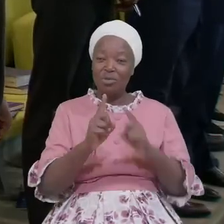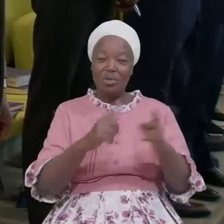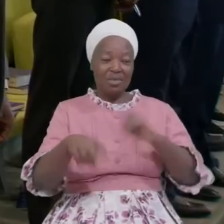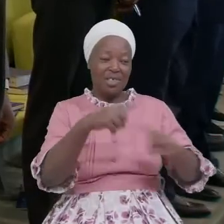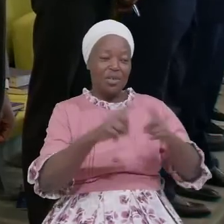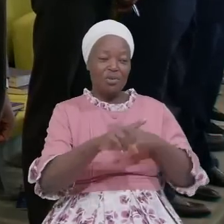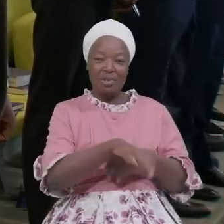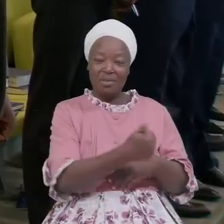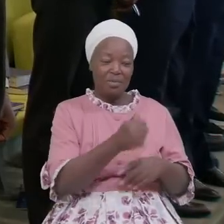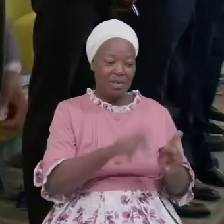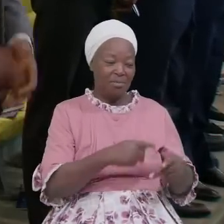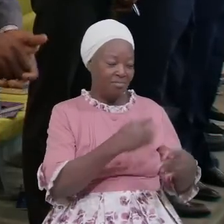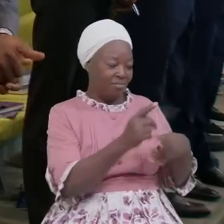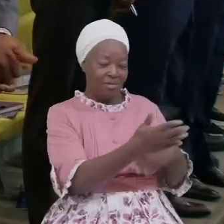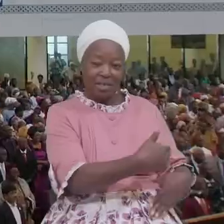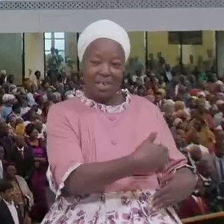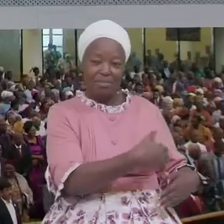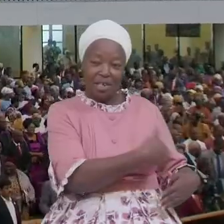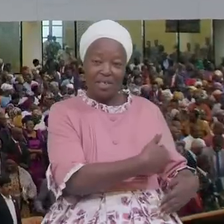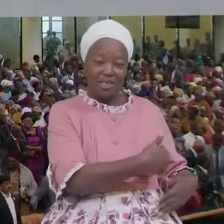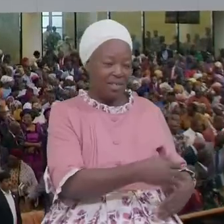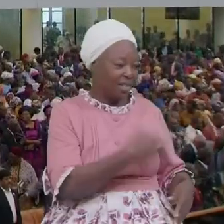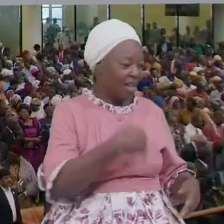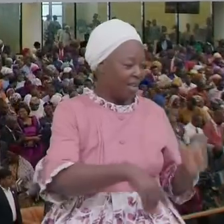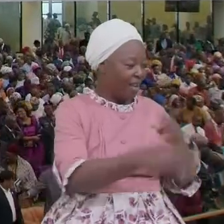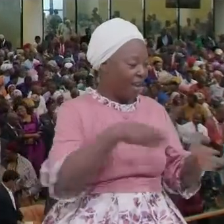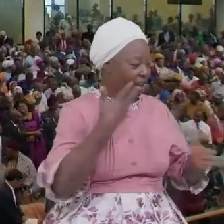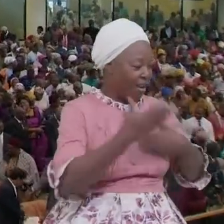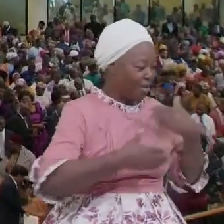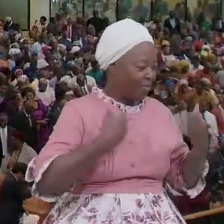and say, happy anniversary.